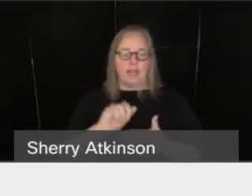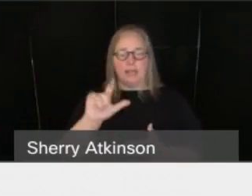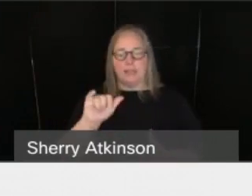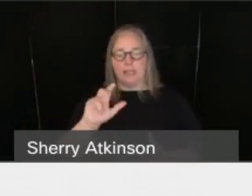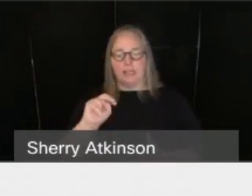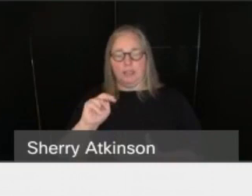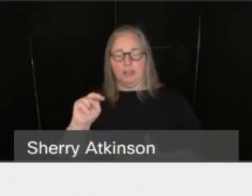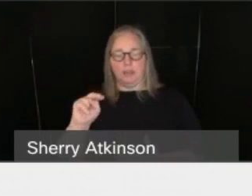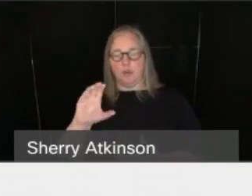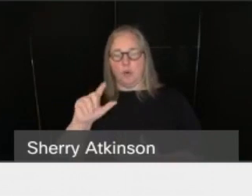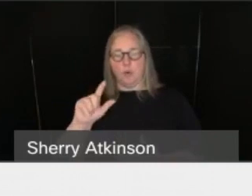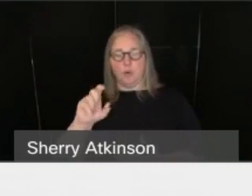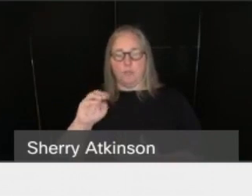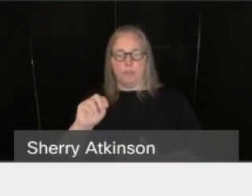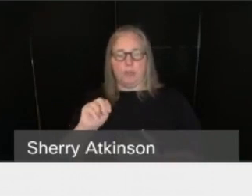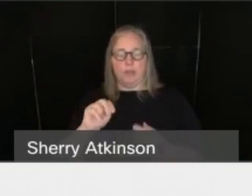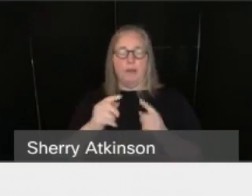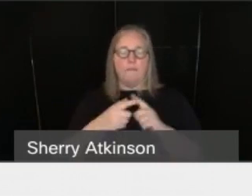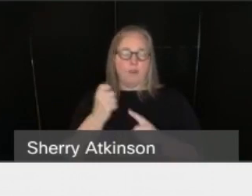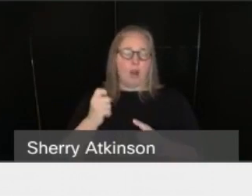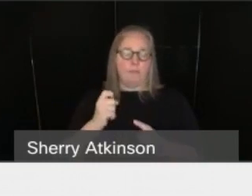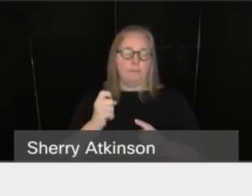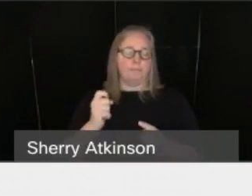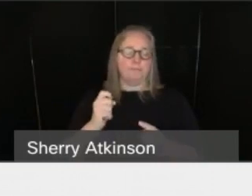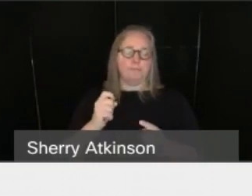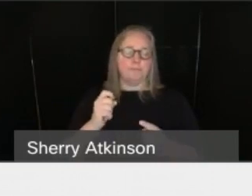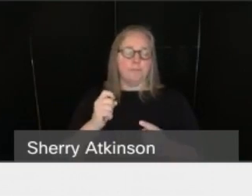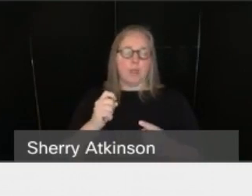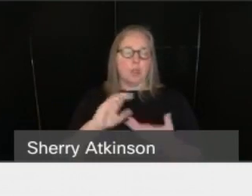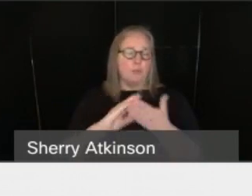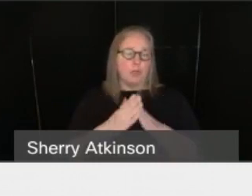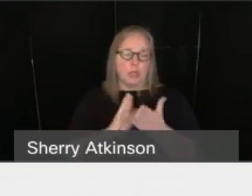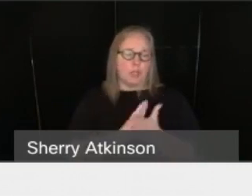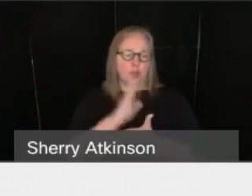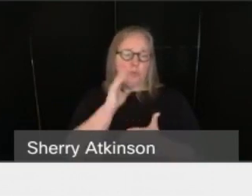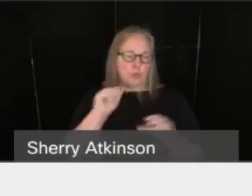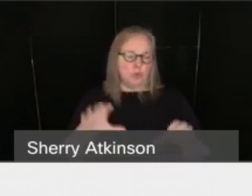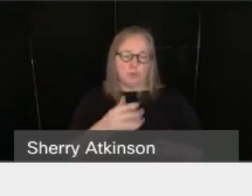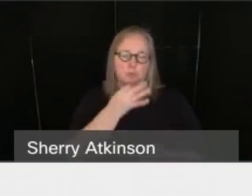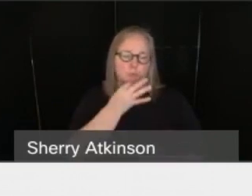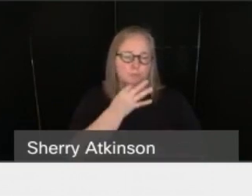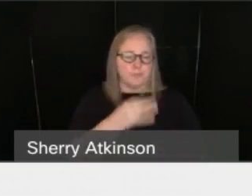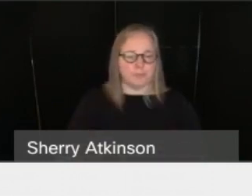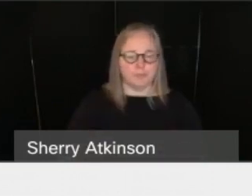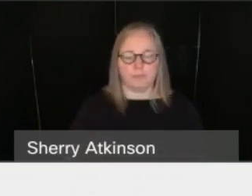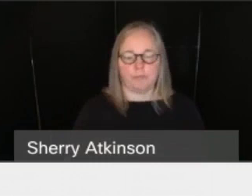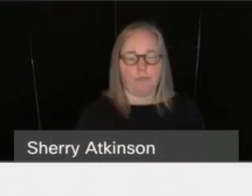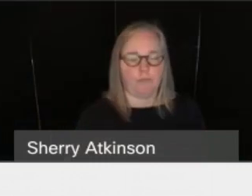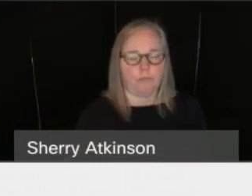the Community College will be doing shortly.